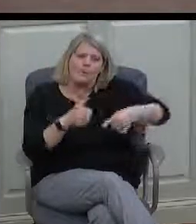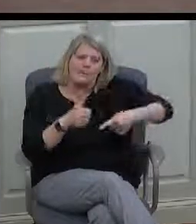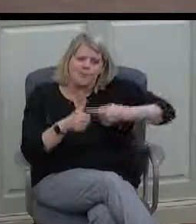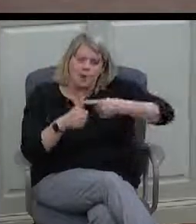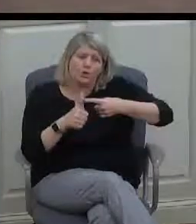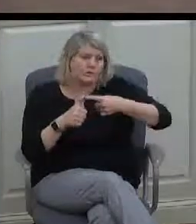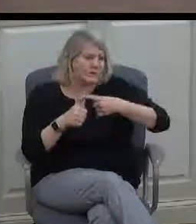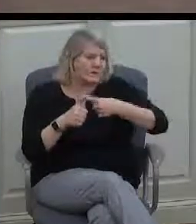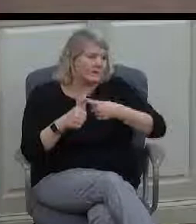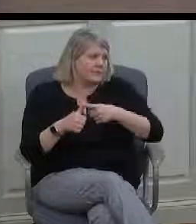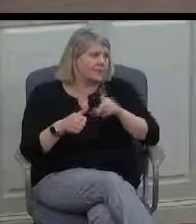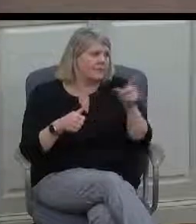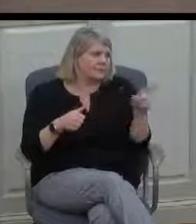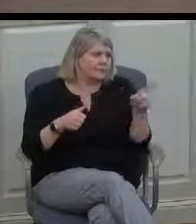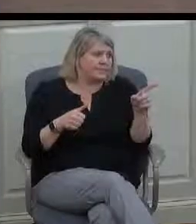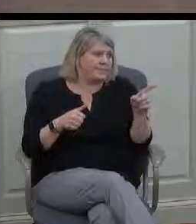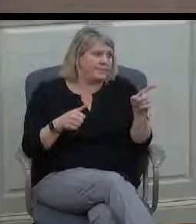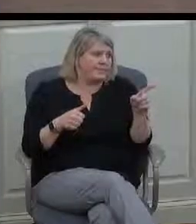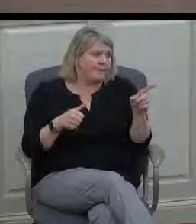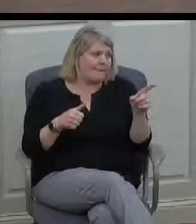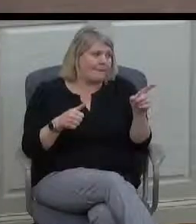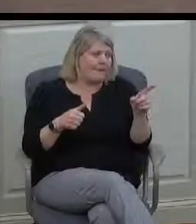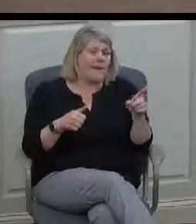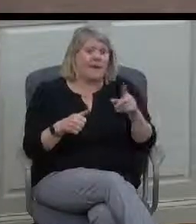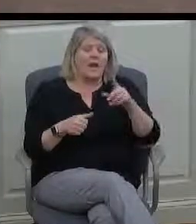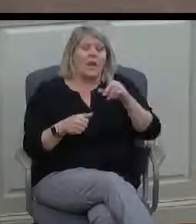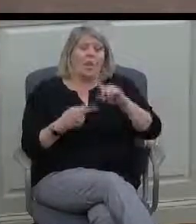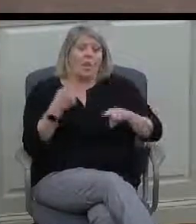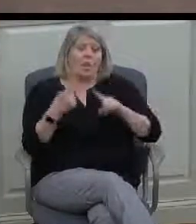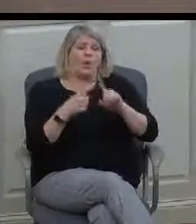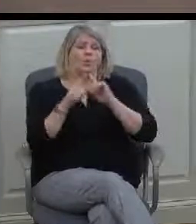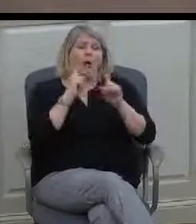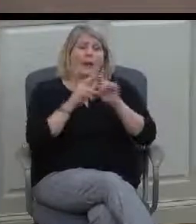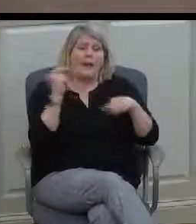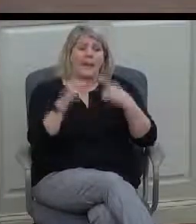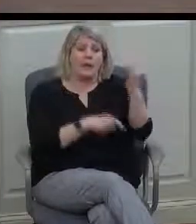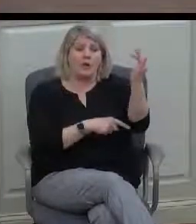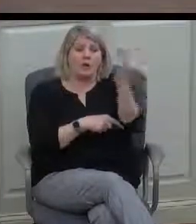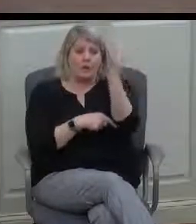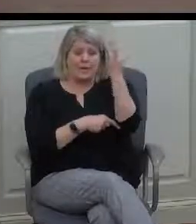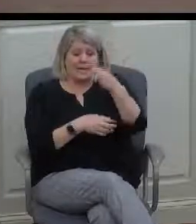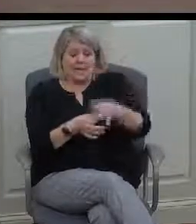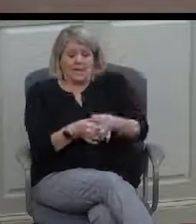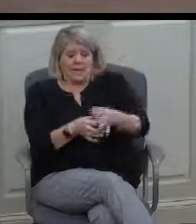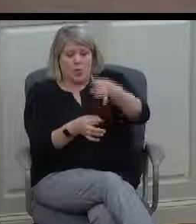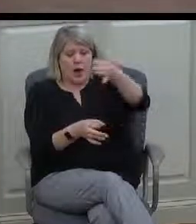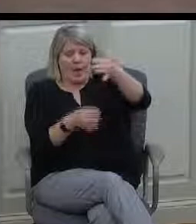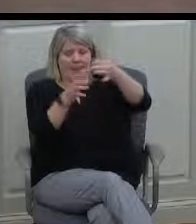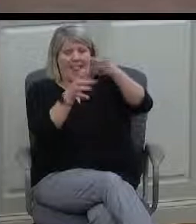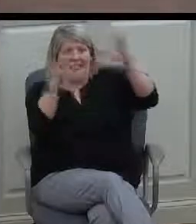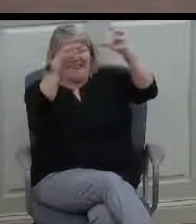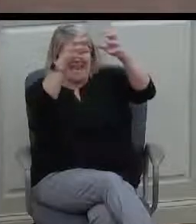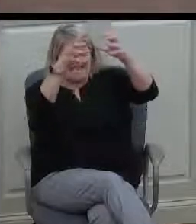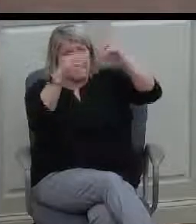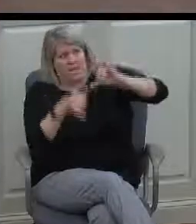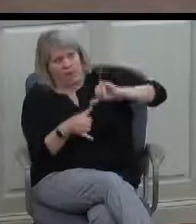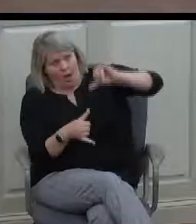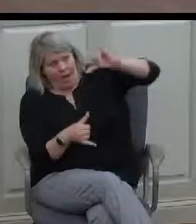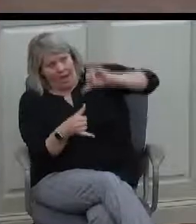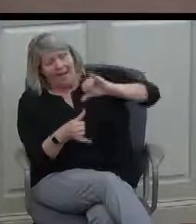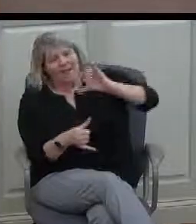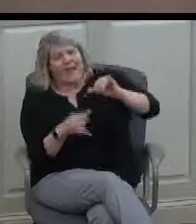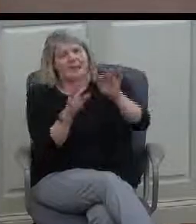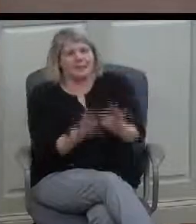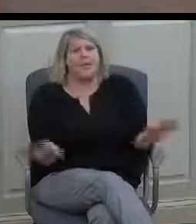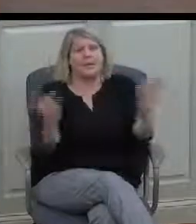the elevation of your bottom of your tree canopy matters a lot too. Right. The shape of the tree. And Right, the the shape shape of then the matters